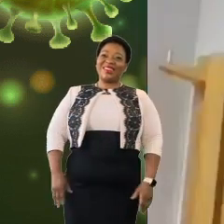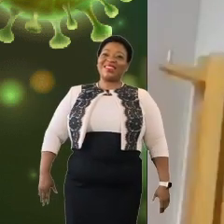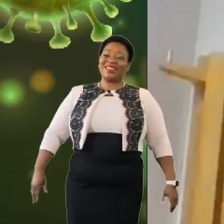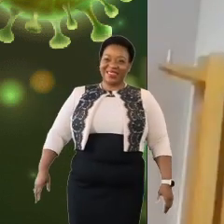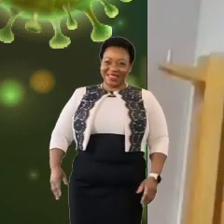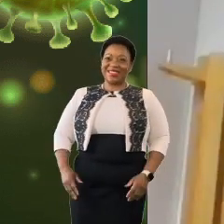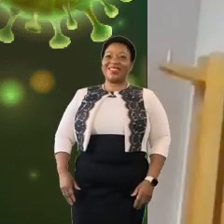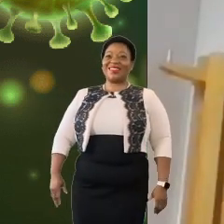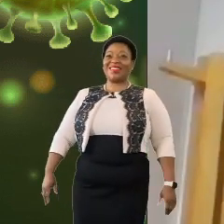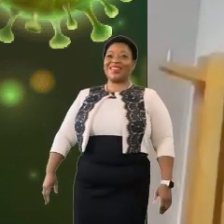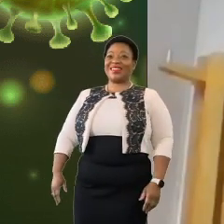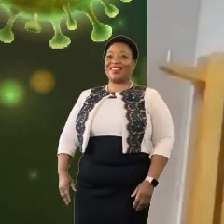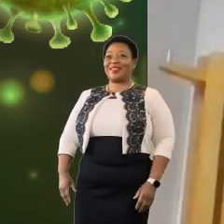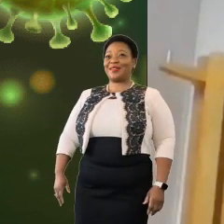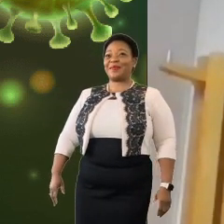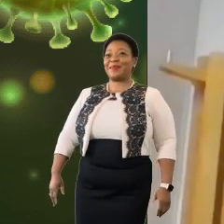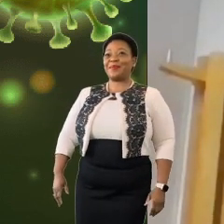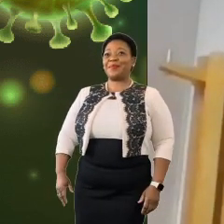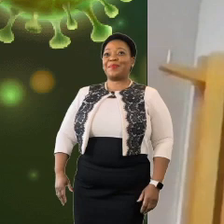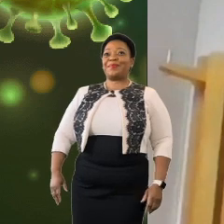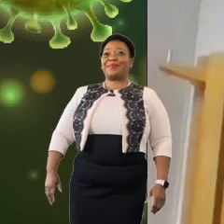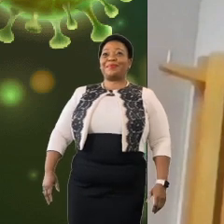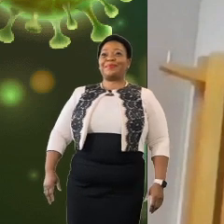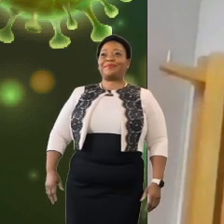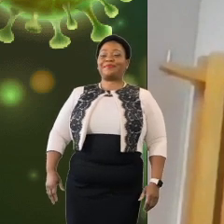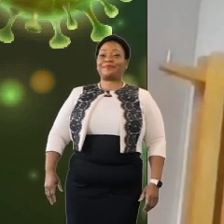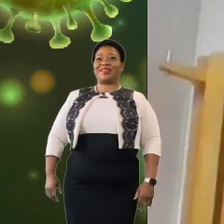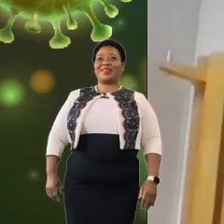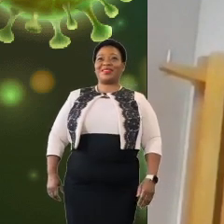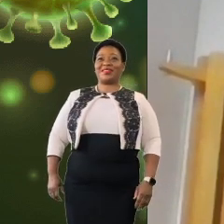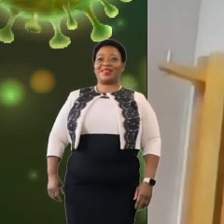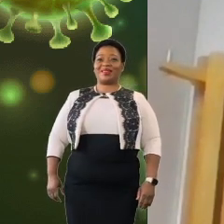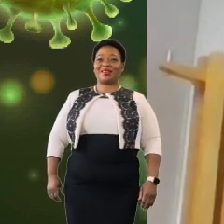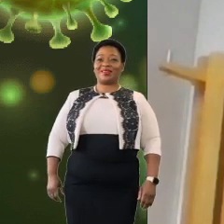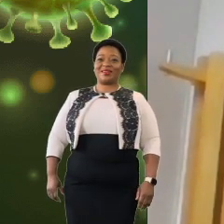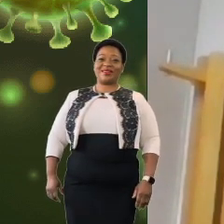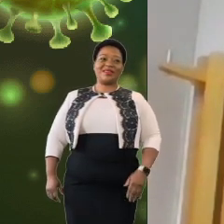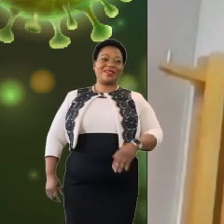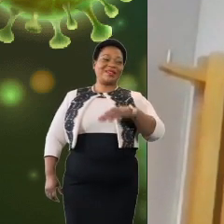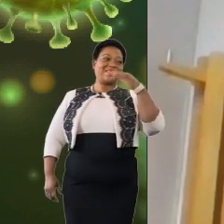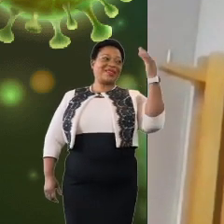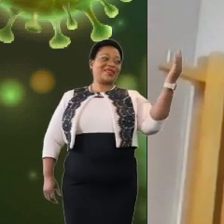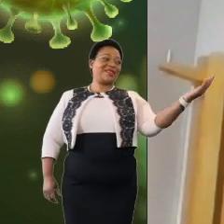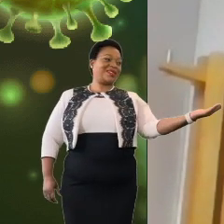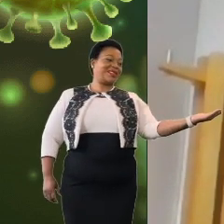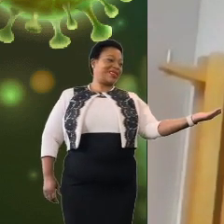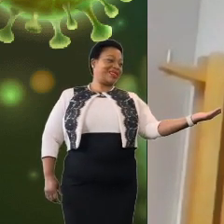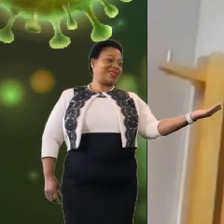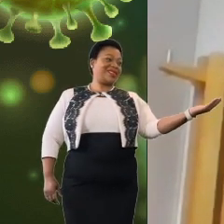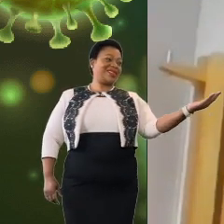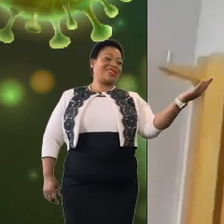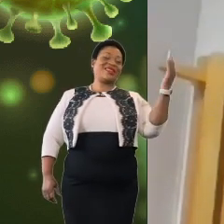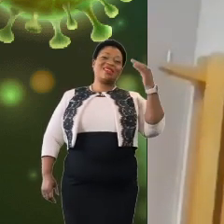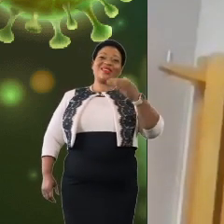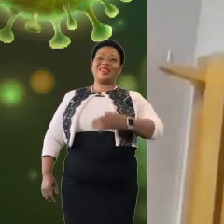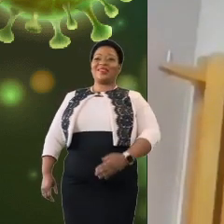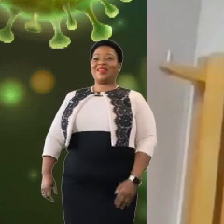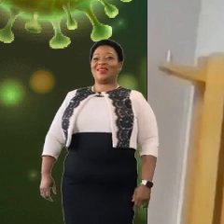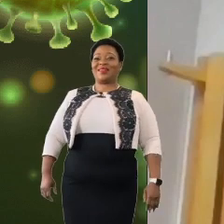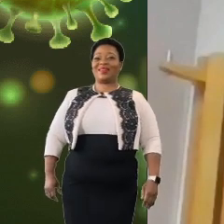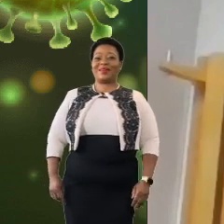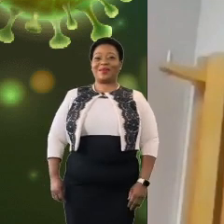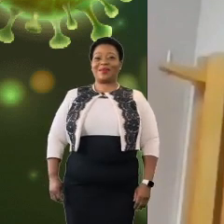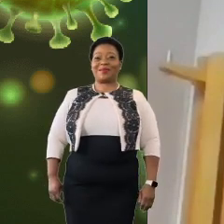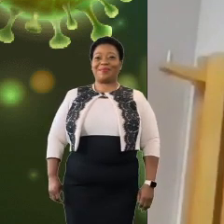one of the things that within the one-stop shop that we were already working on, which I think will dovetail very well with what